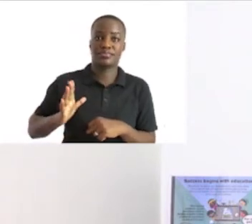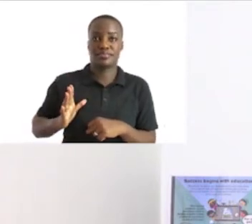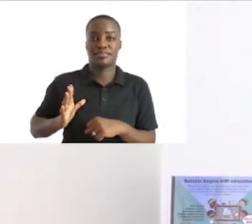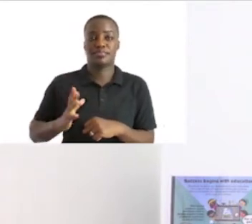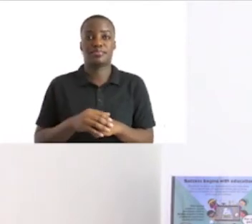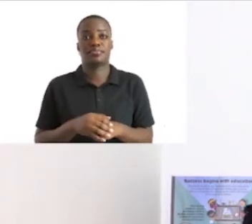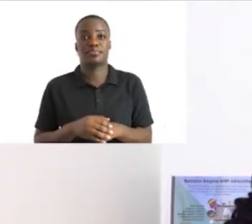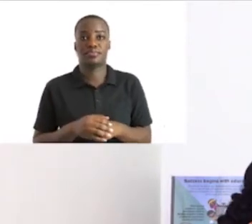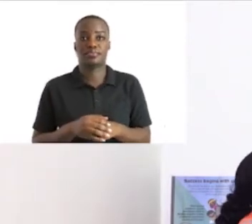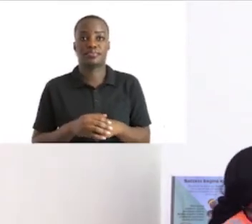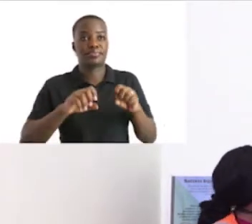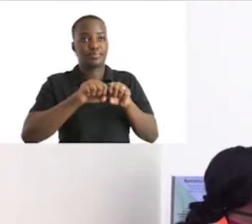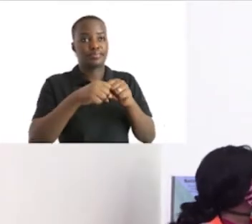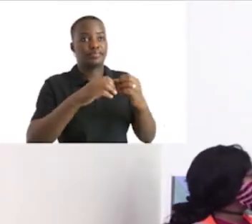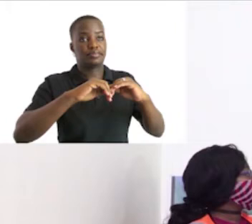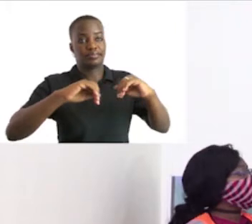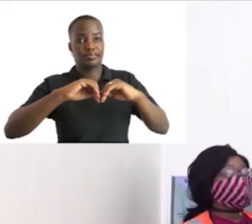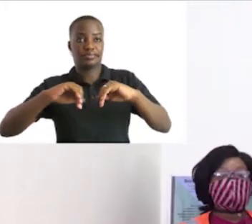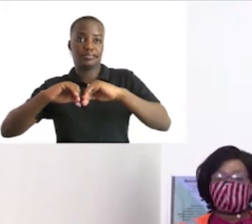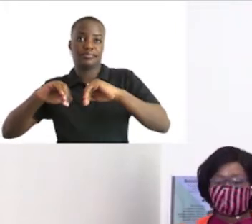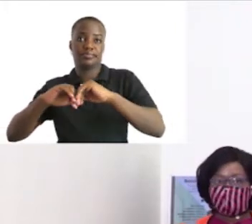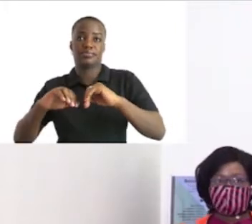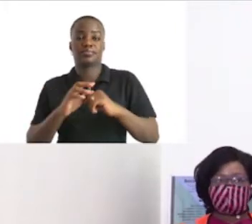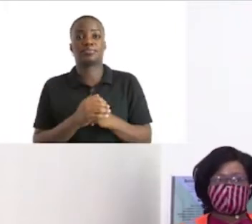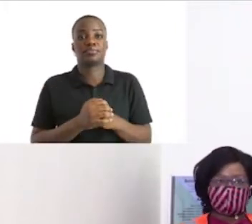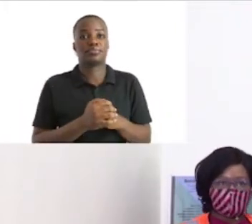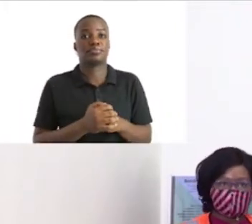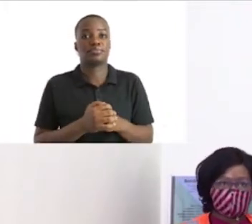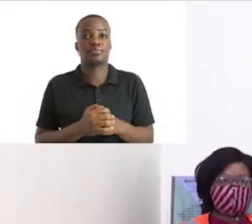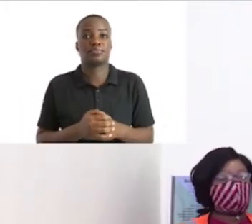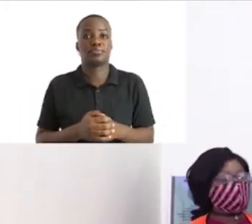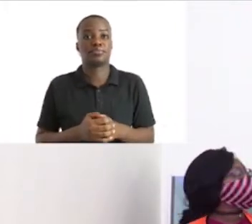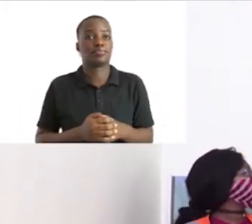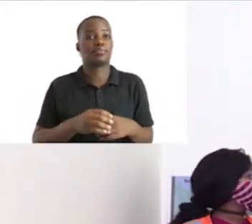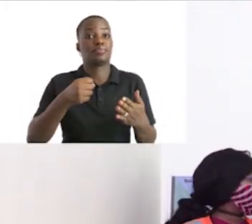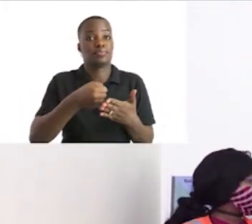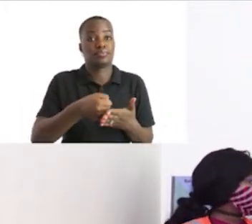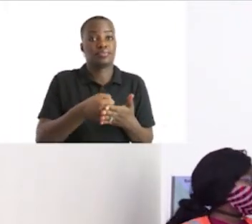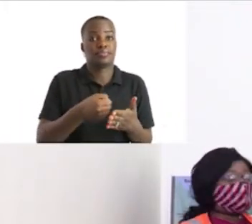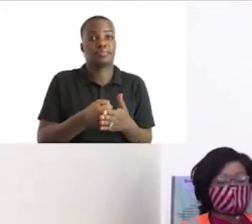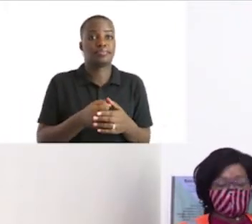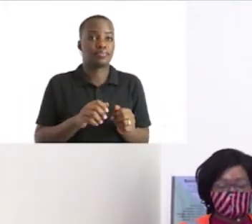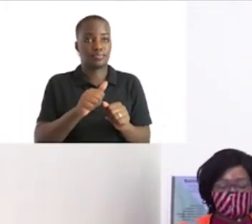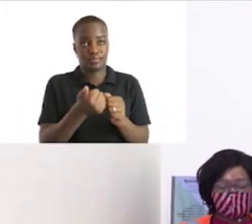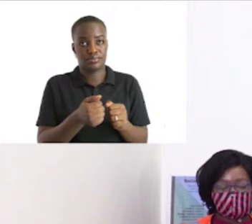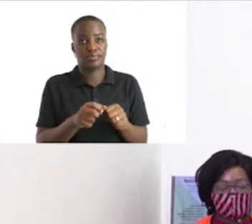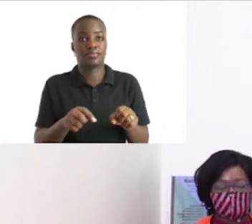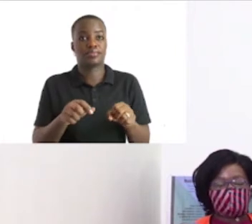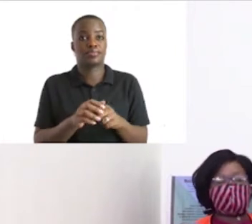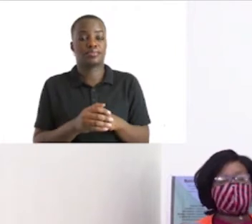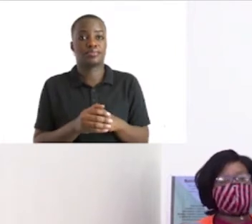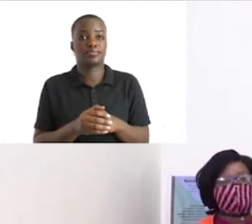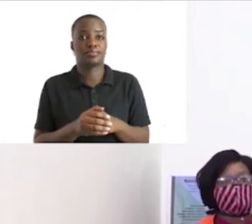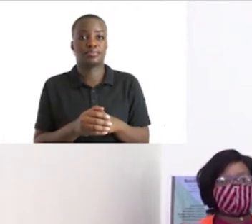175, the same as here. You're going to try this with the rest for number 1. Let us now take a look